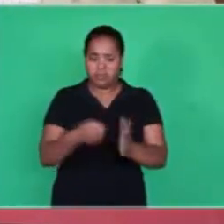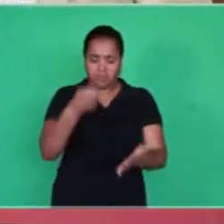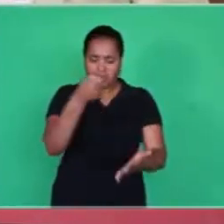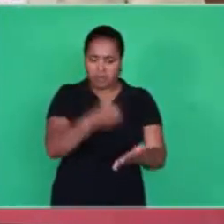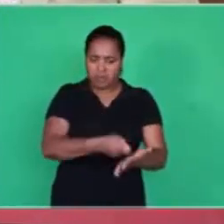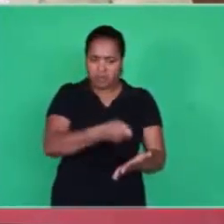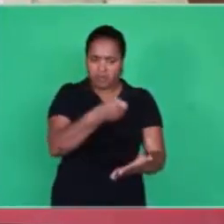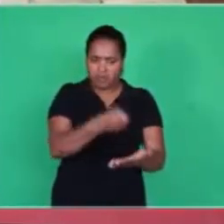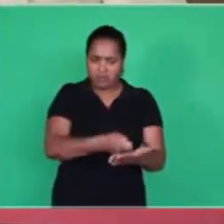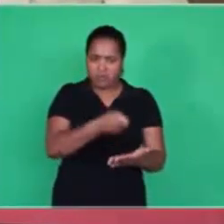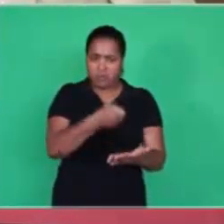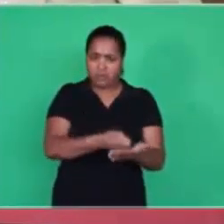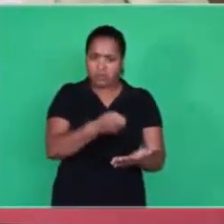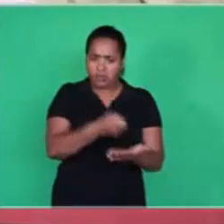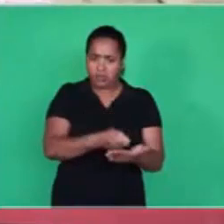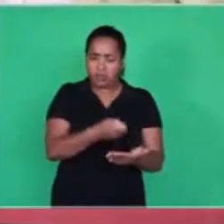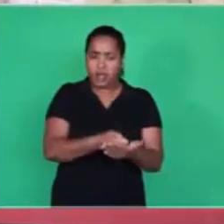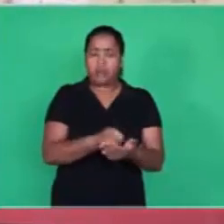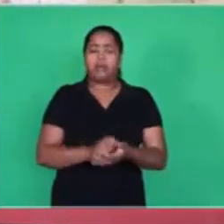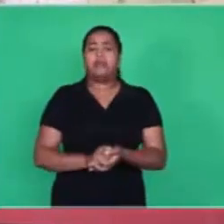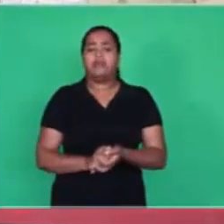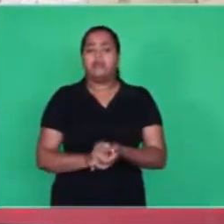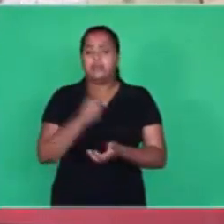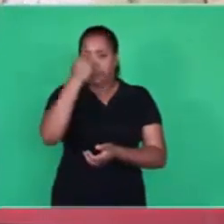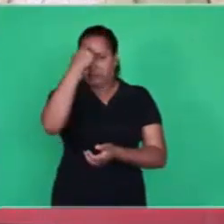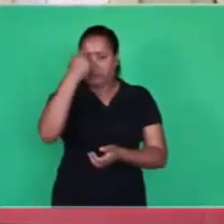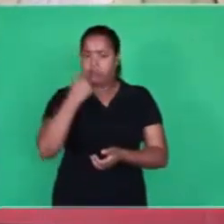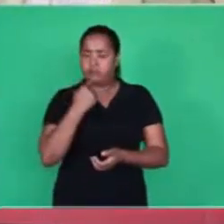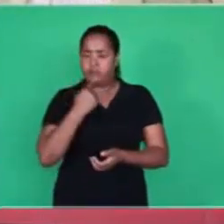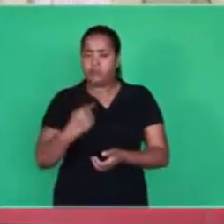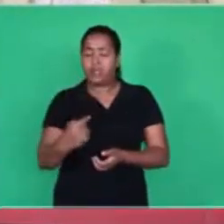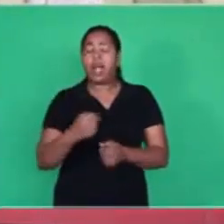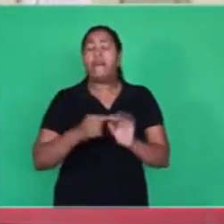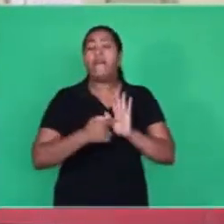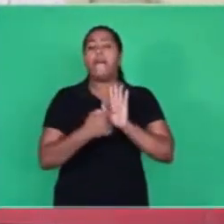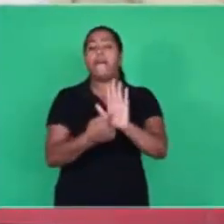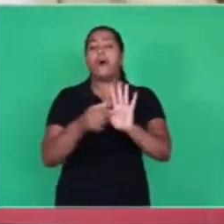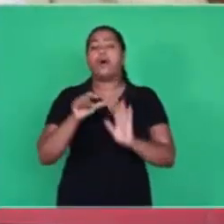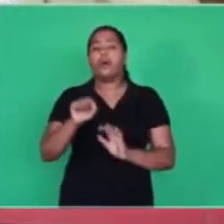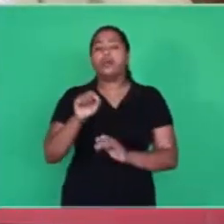established. There will be more teachings on the subject.